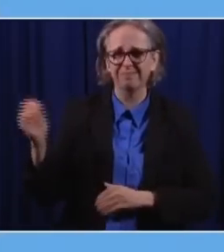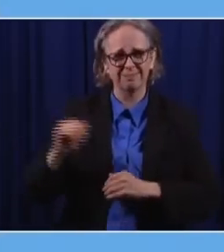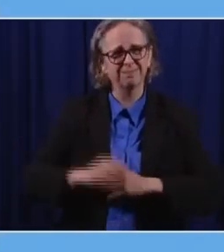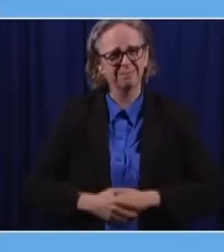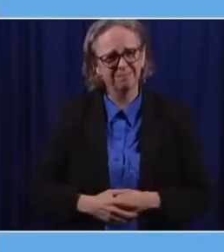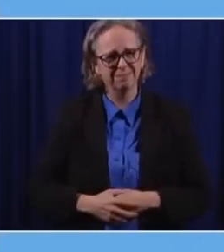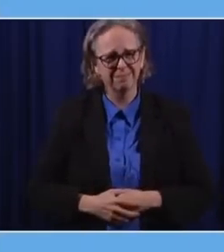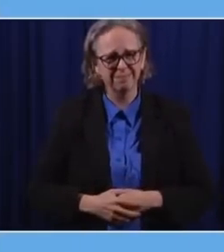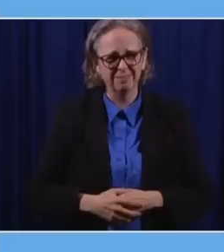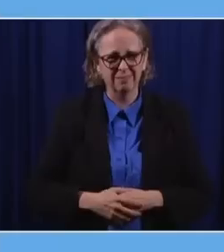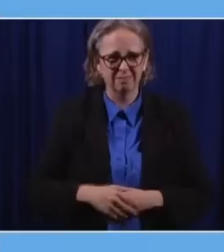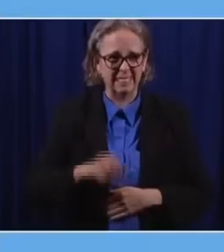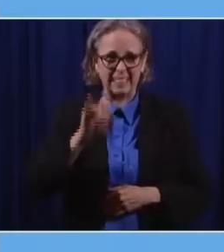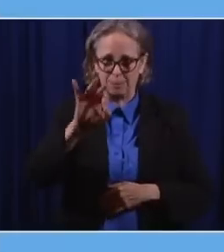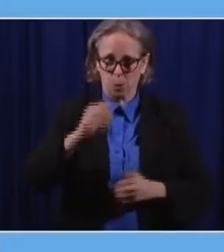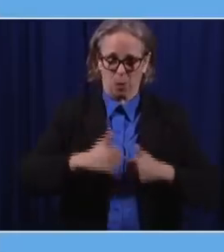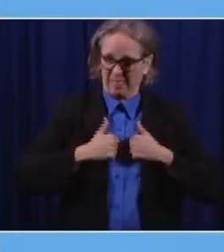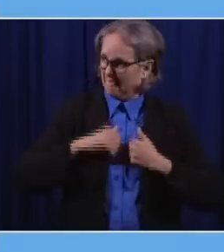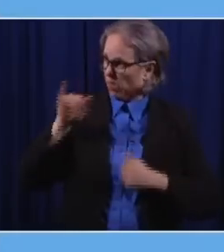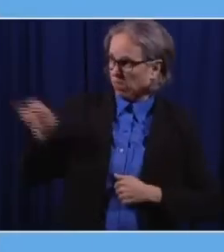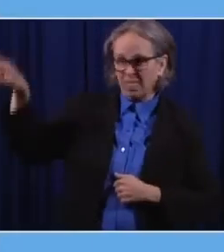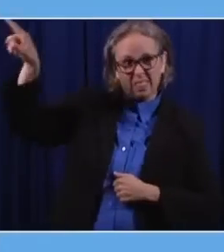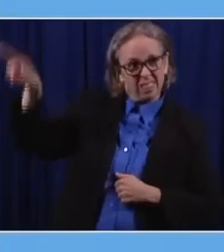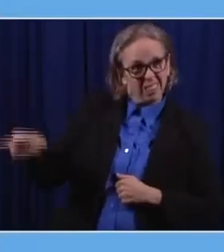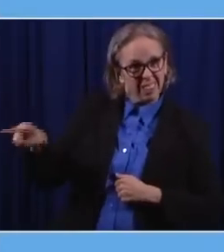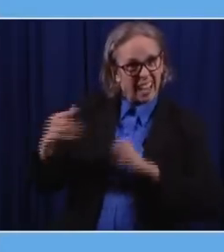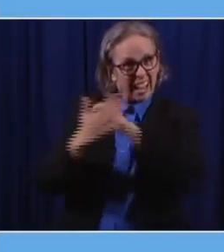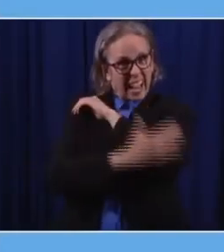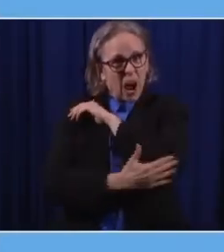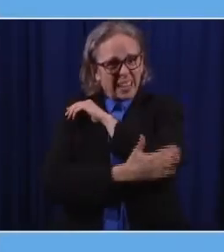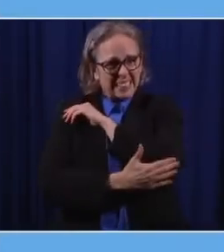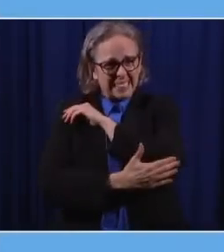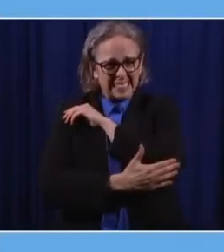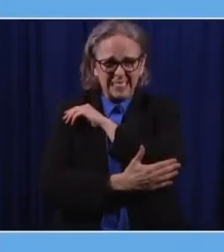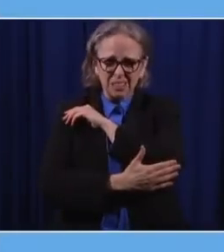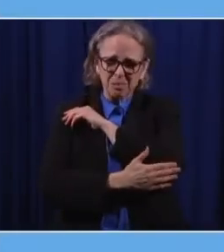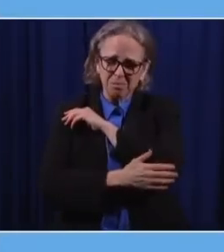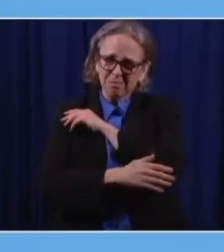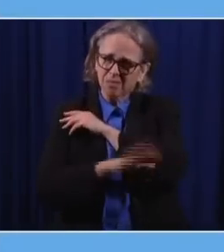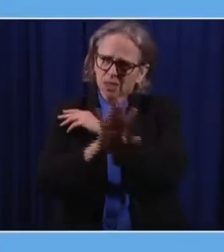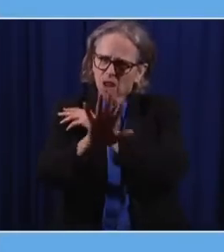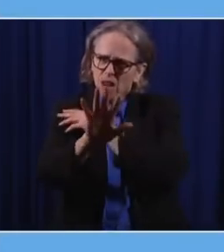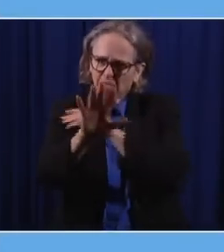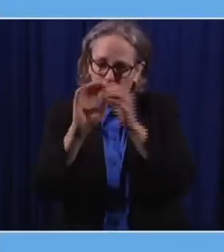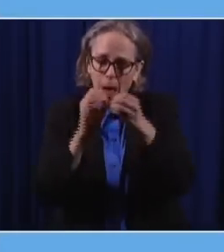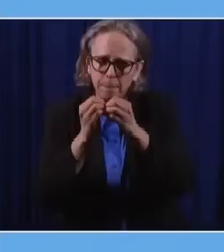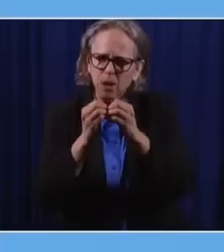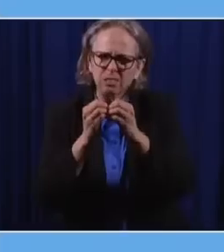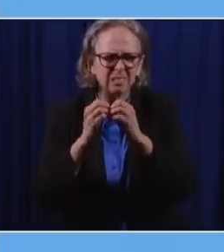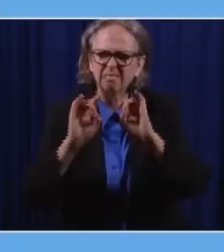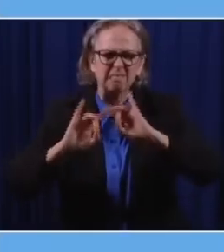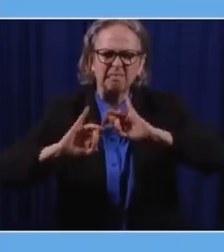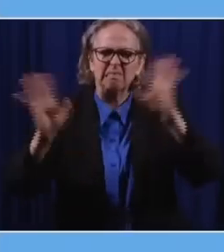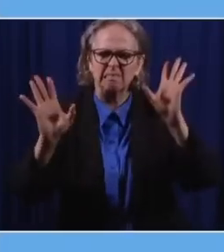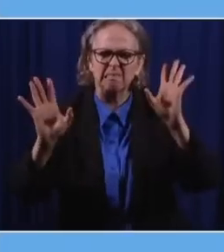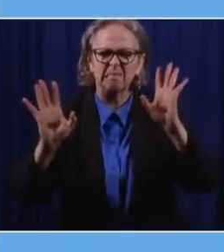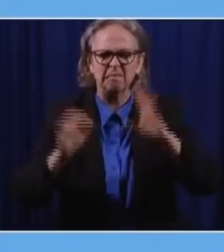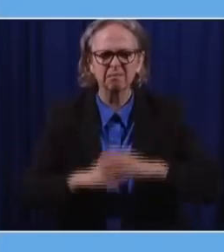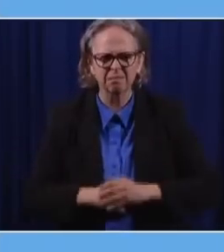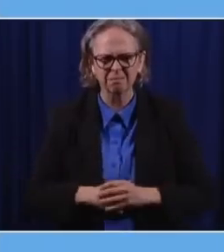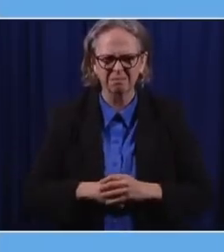counties, your numbers are phenomenally high, very dangerous